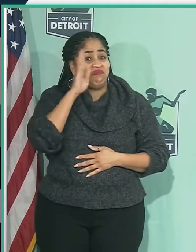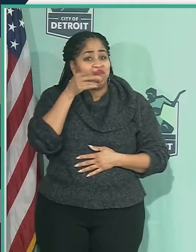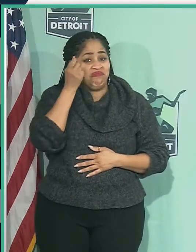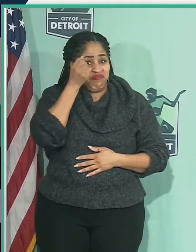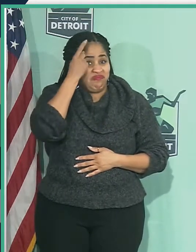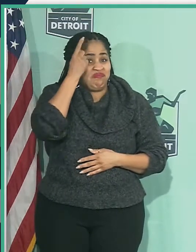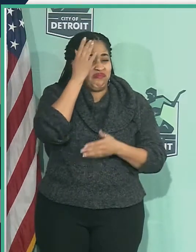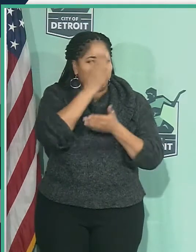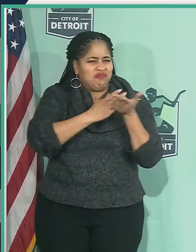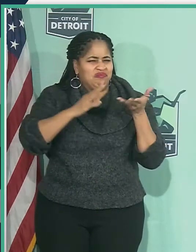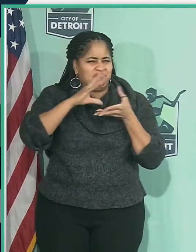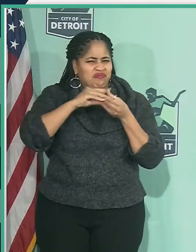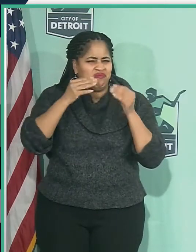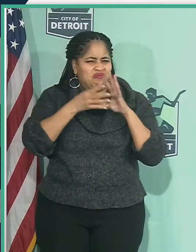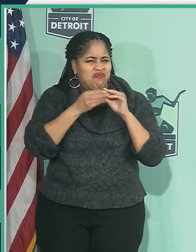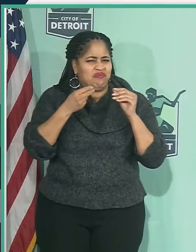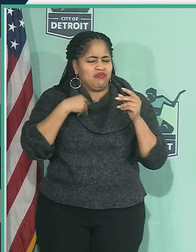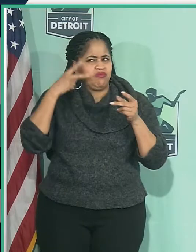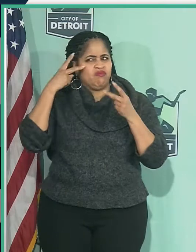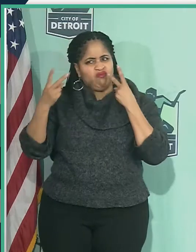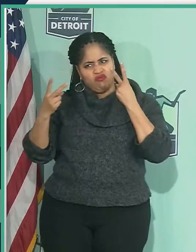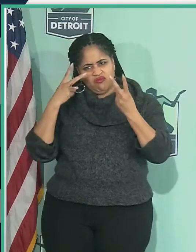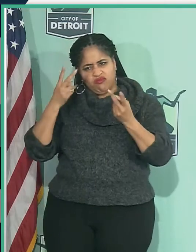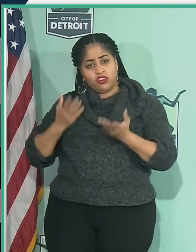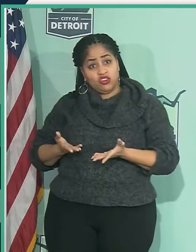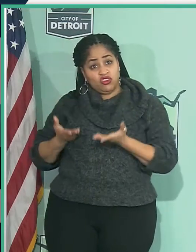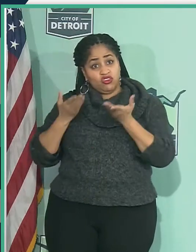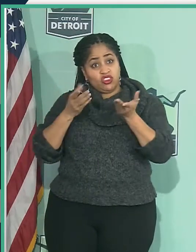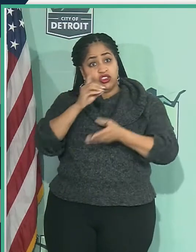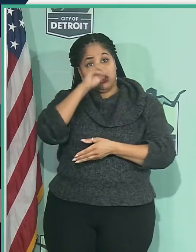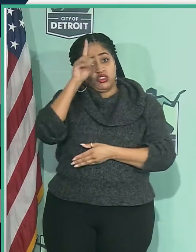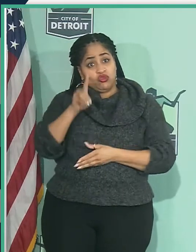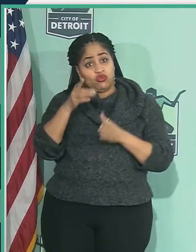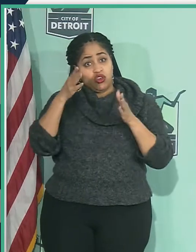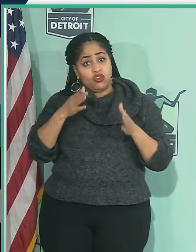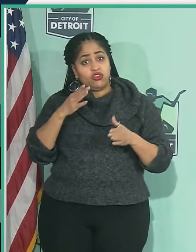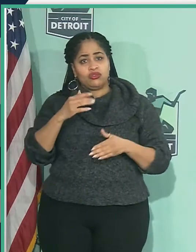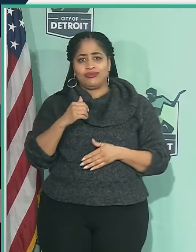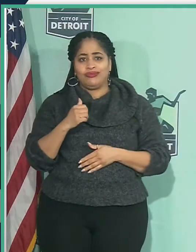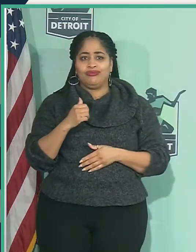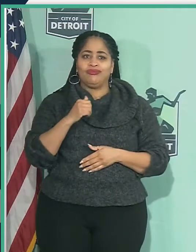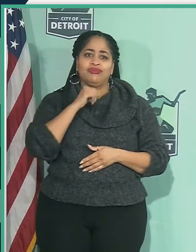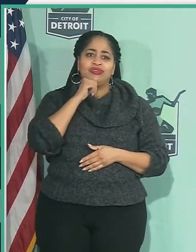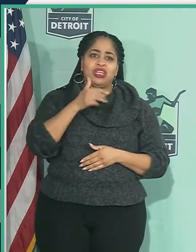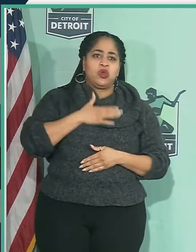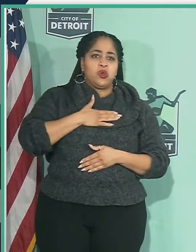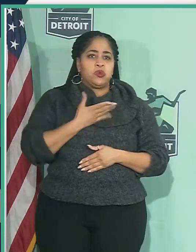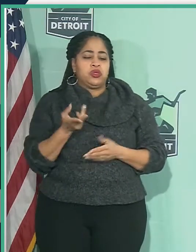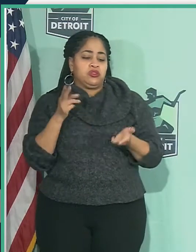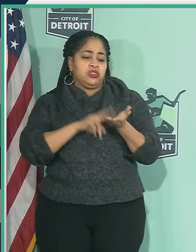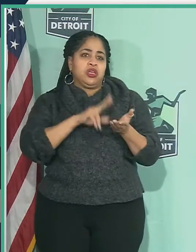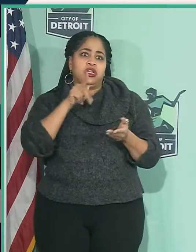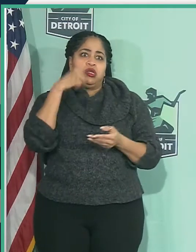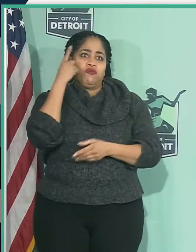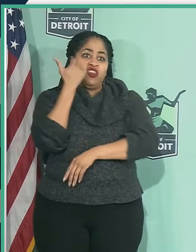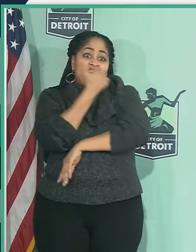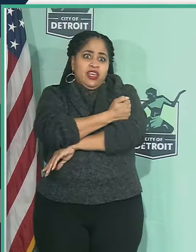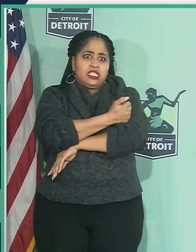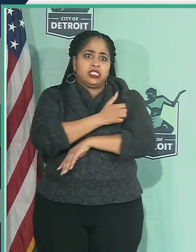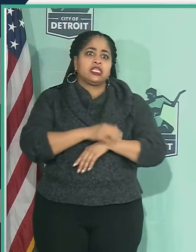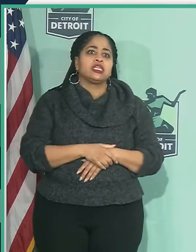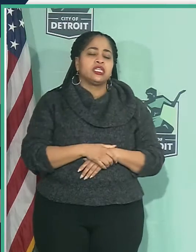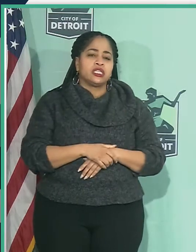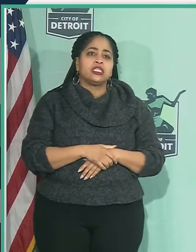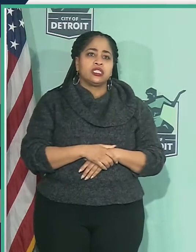some of the stories that suggested the Detroiters were not going to sign up for the vaccines. So we dealt with